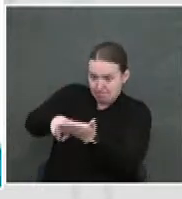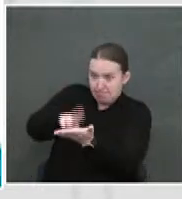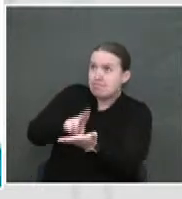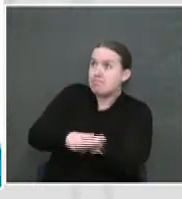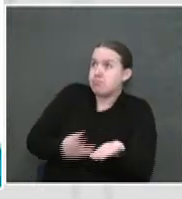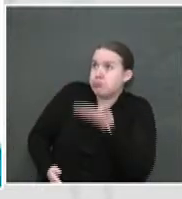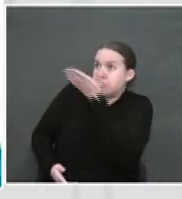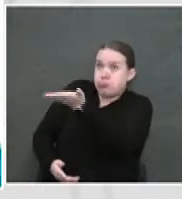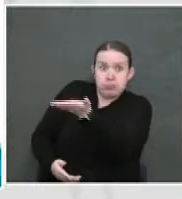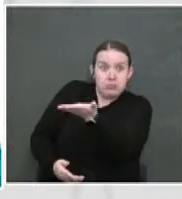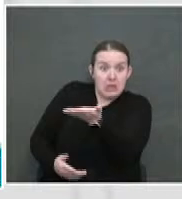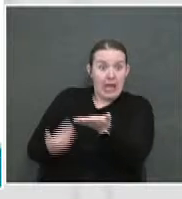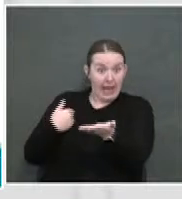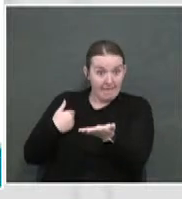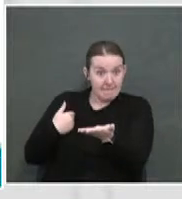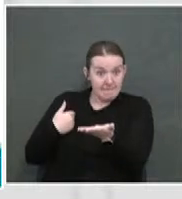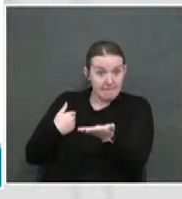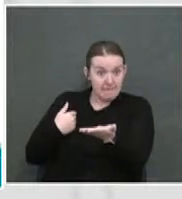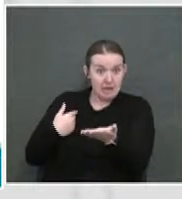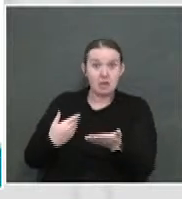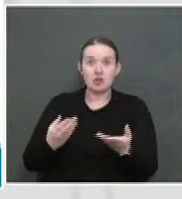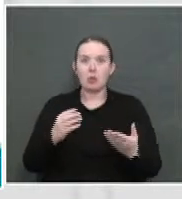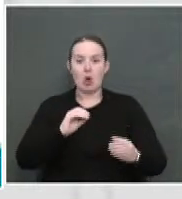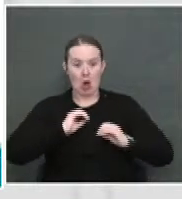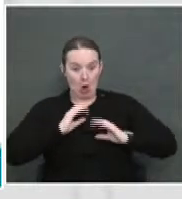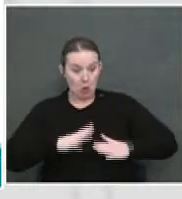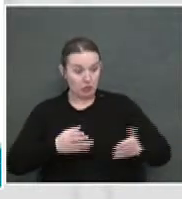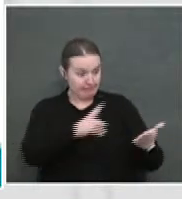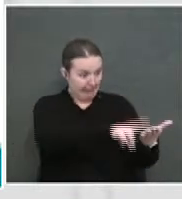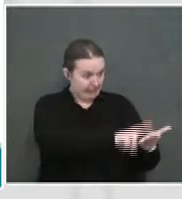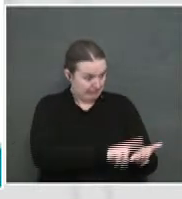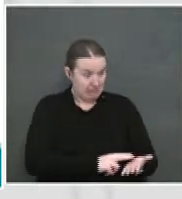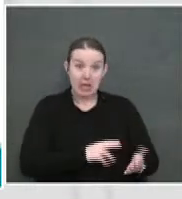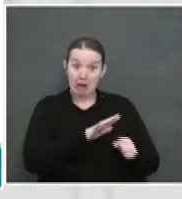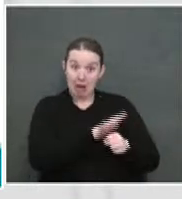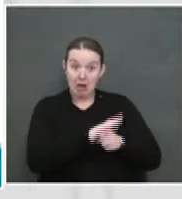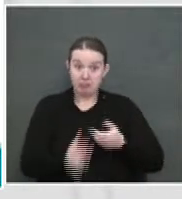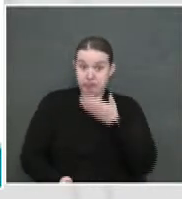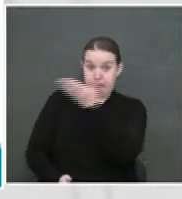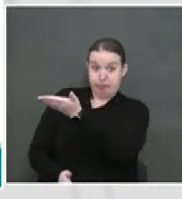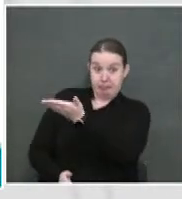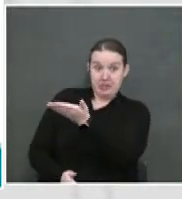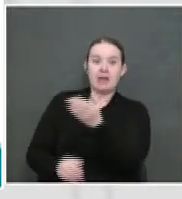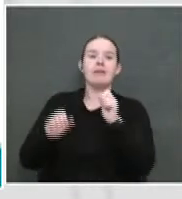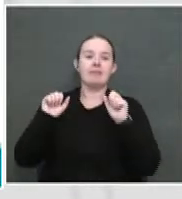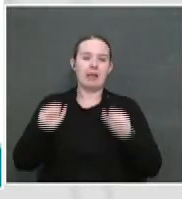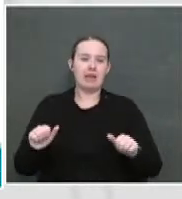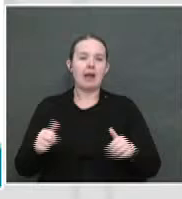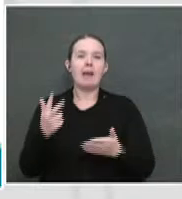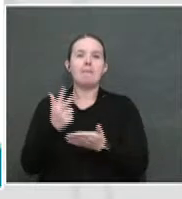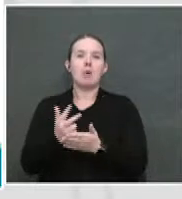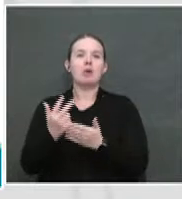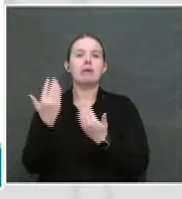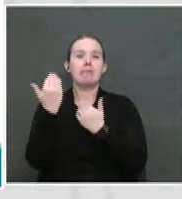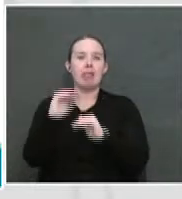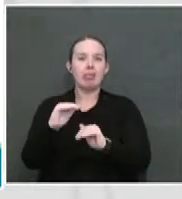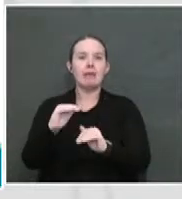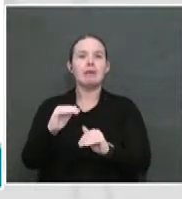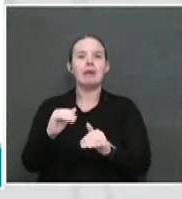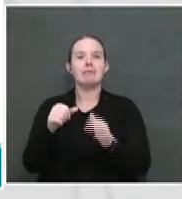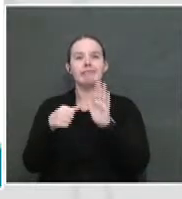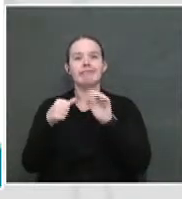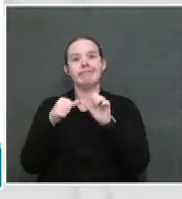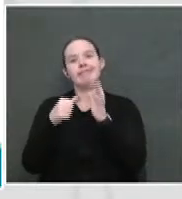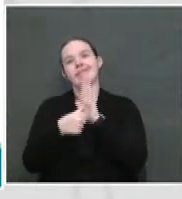If the necessary number of signatures from property owners is achieved, then restricted parking signage can be installed. The